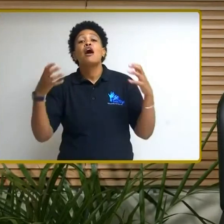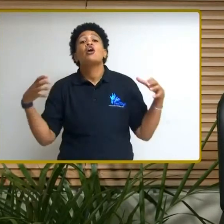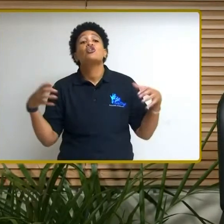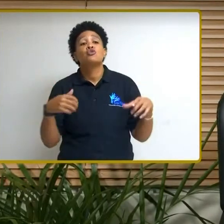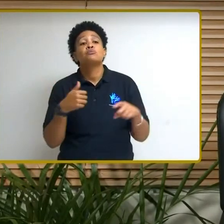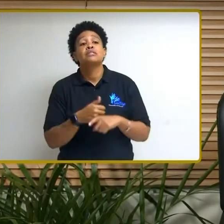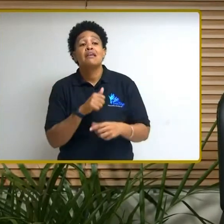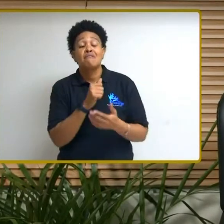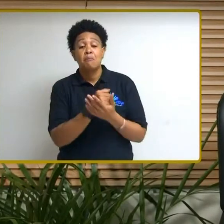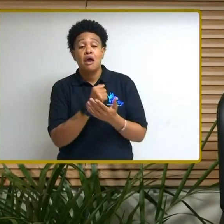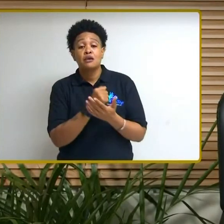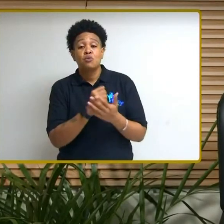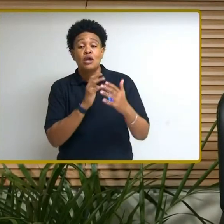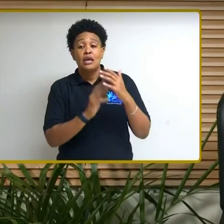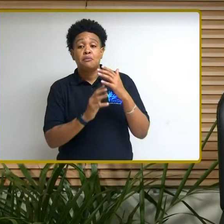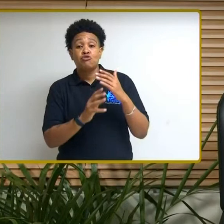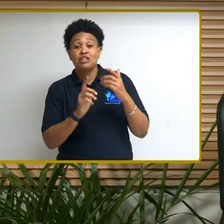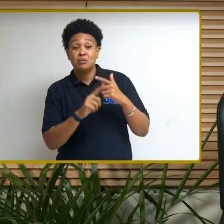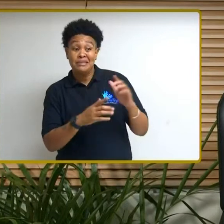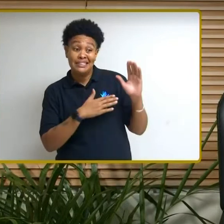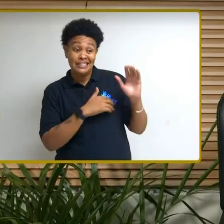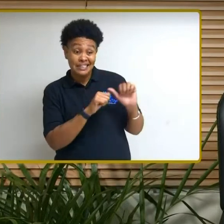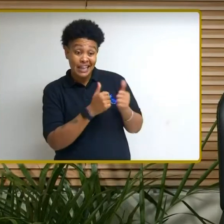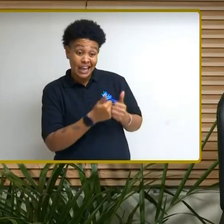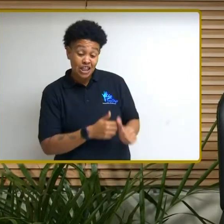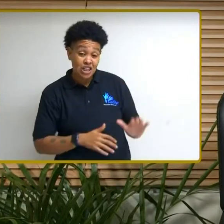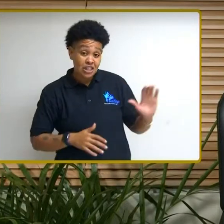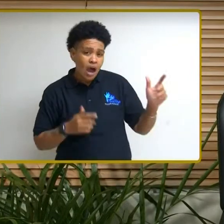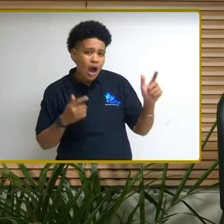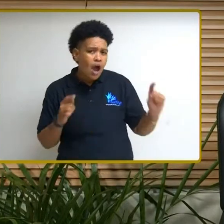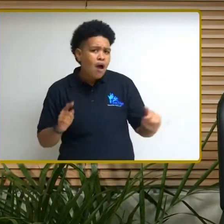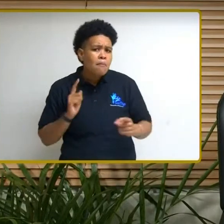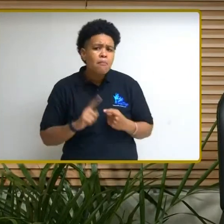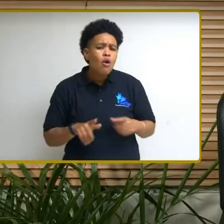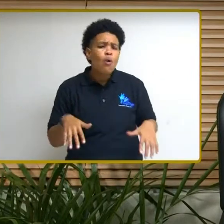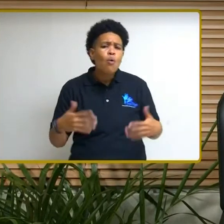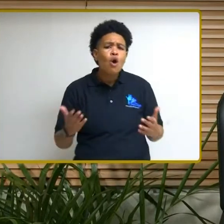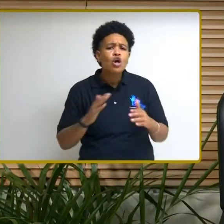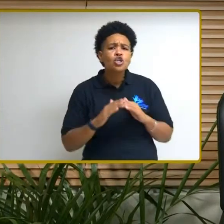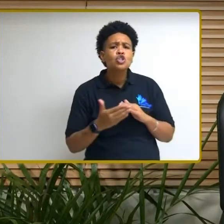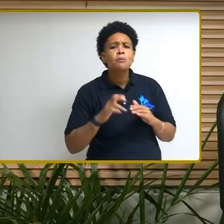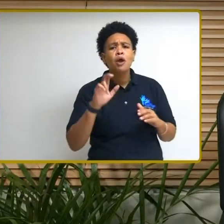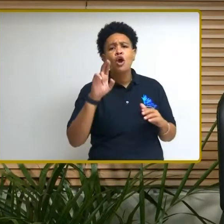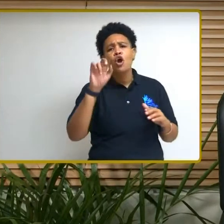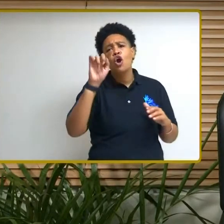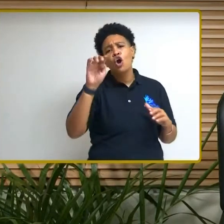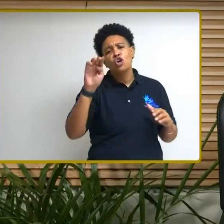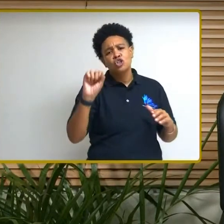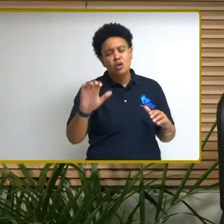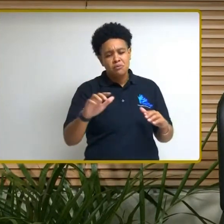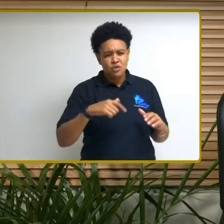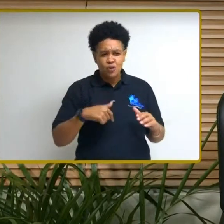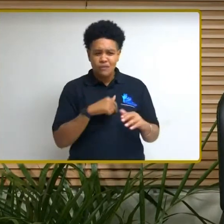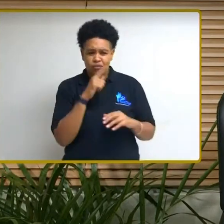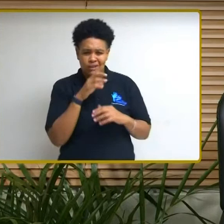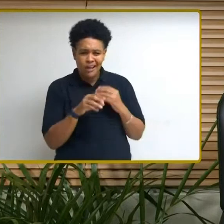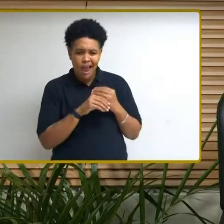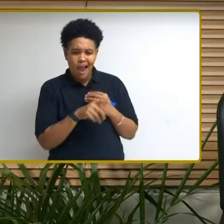the Passport, Immigration and Citizenship Agency, and Jamaica Customs. So we have